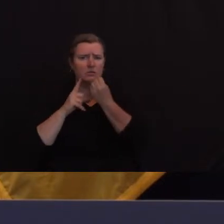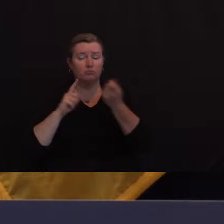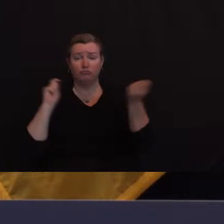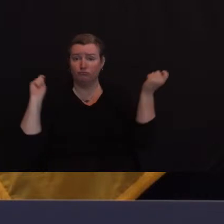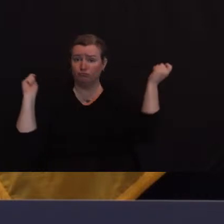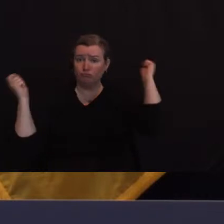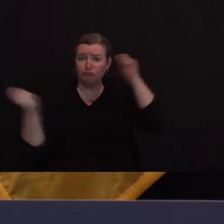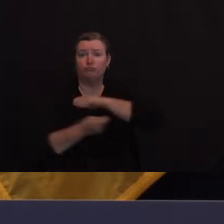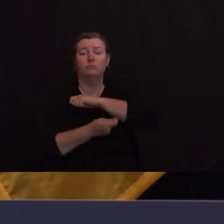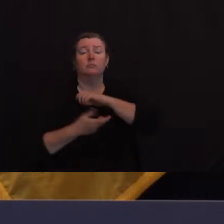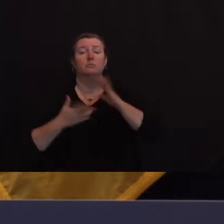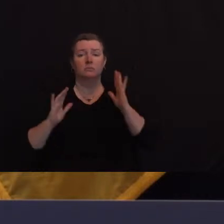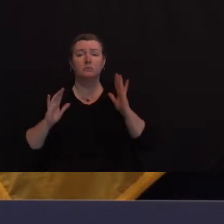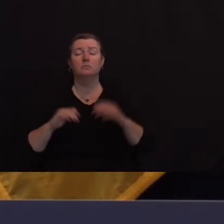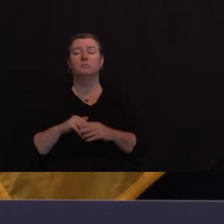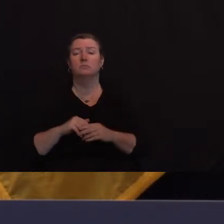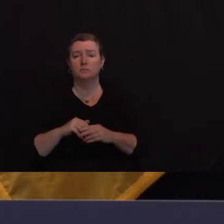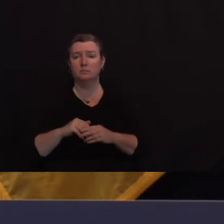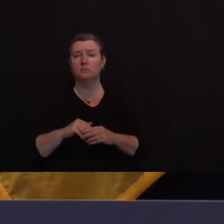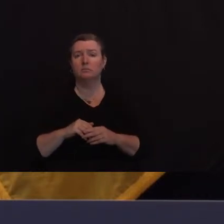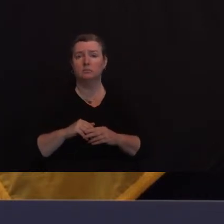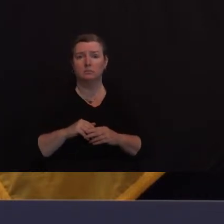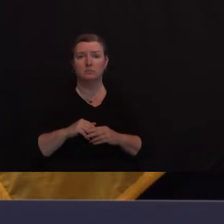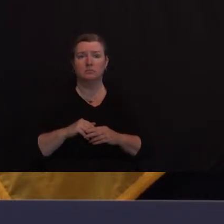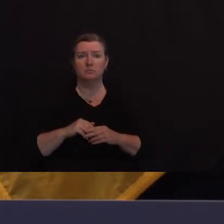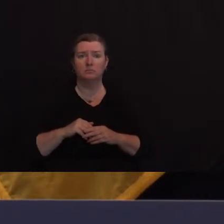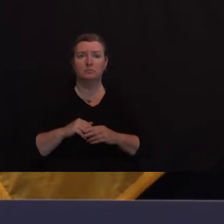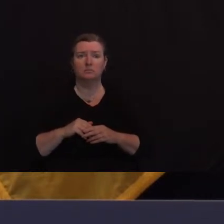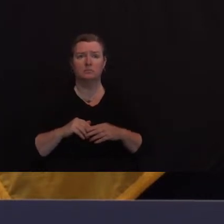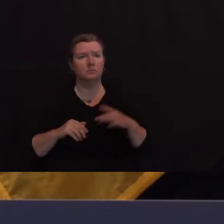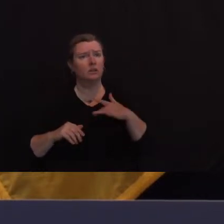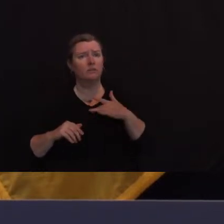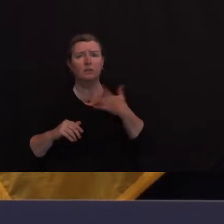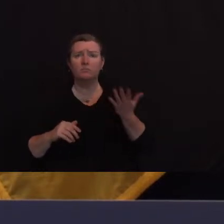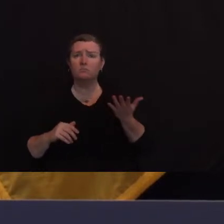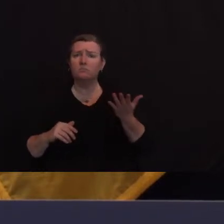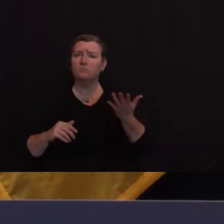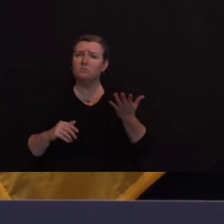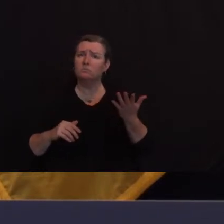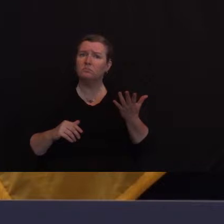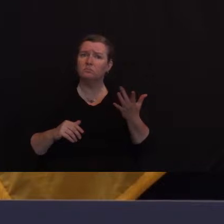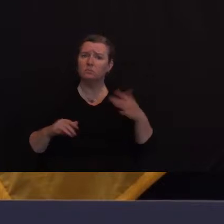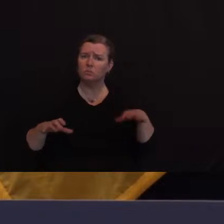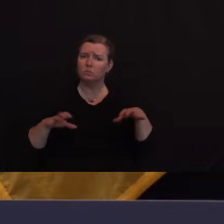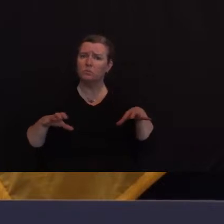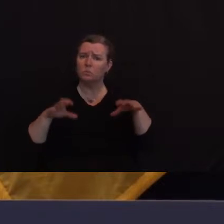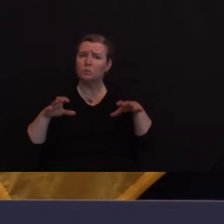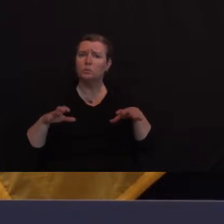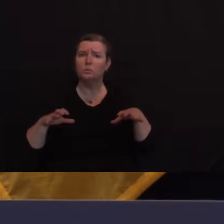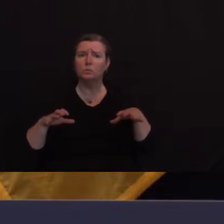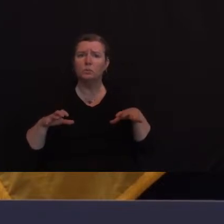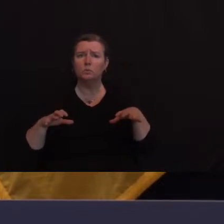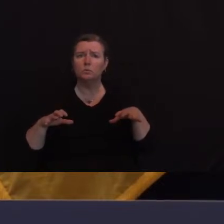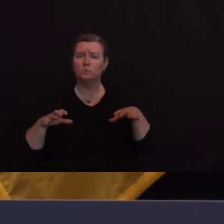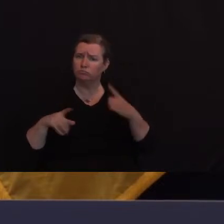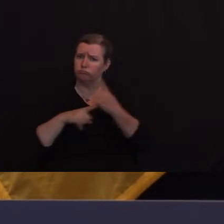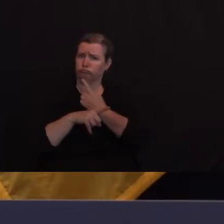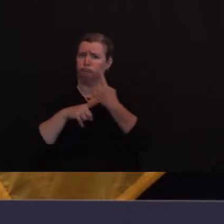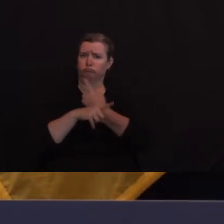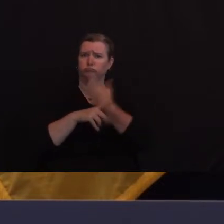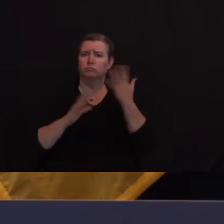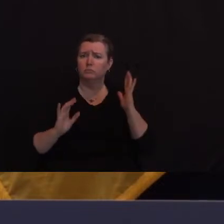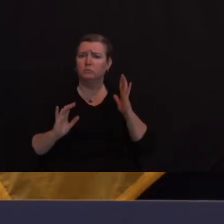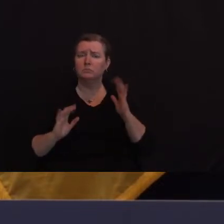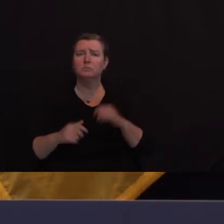We feel like we are, on our side of the partnership, doing the things that folks would want us to do. Task force set